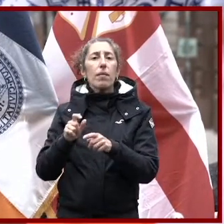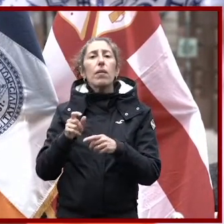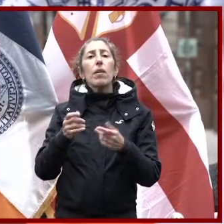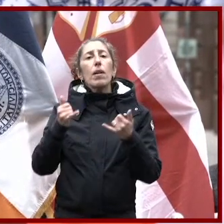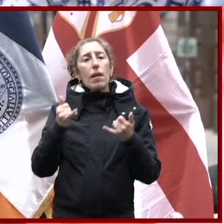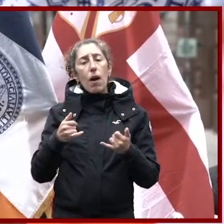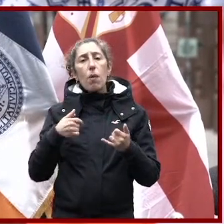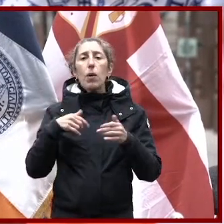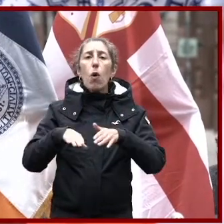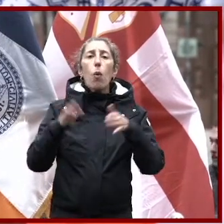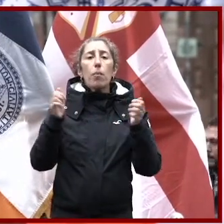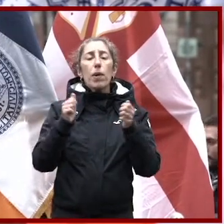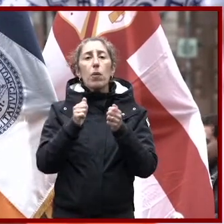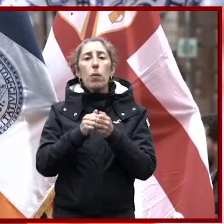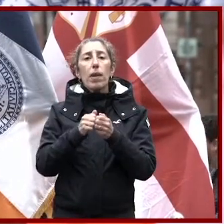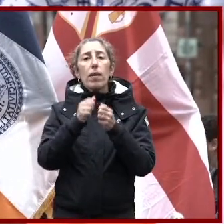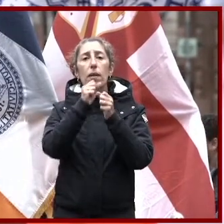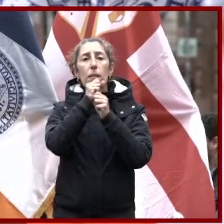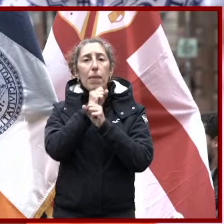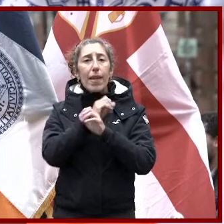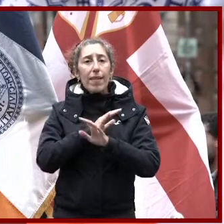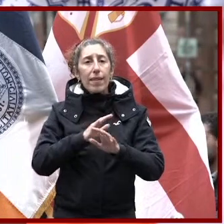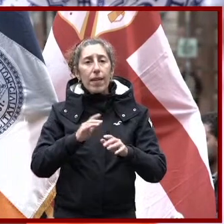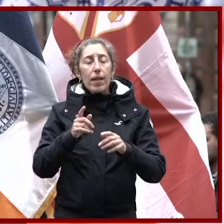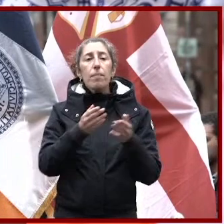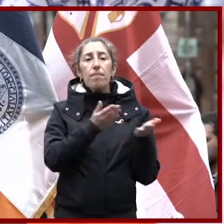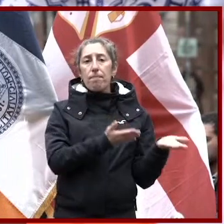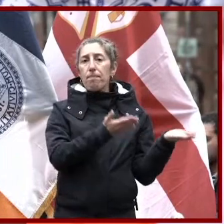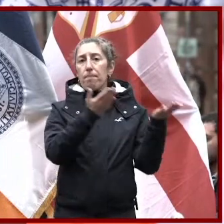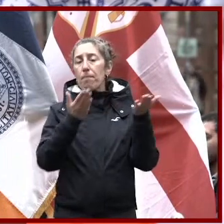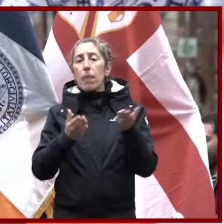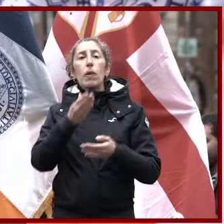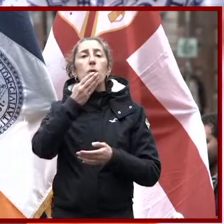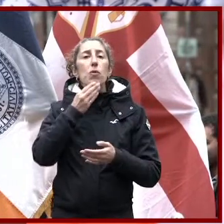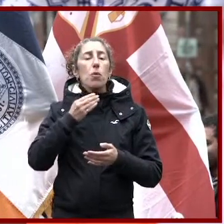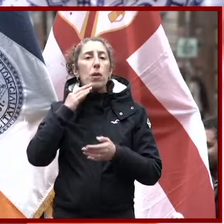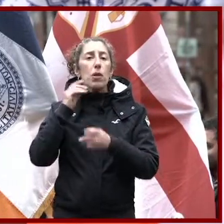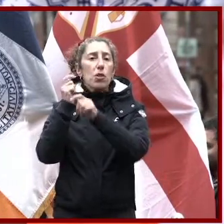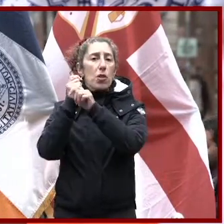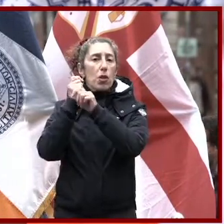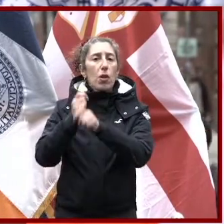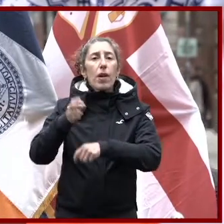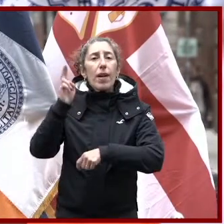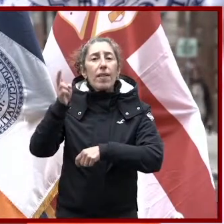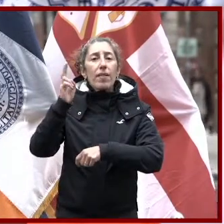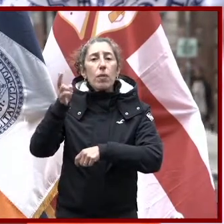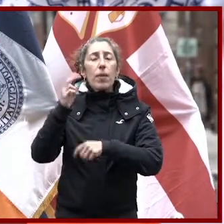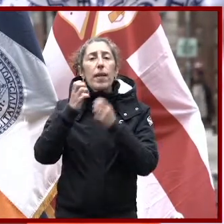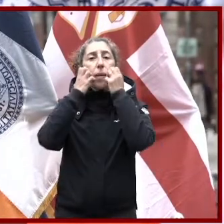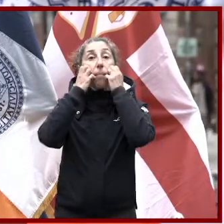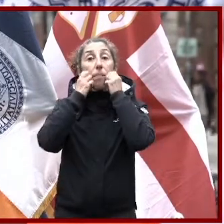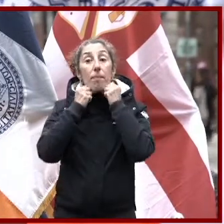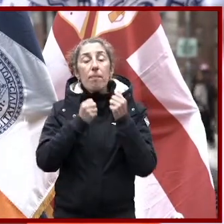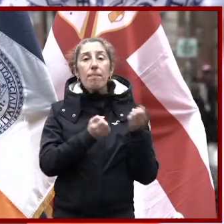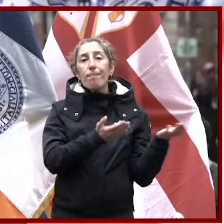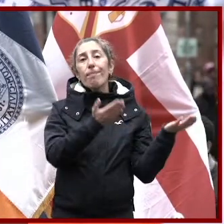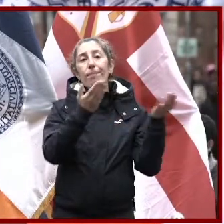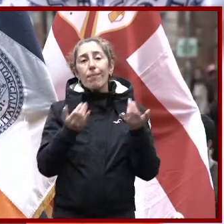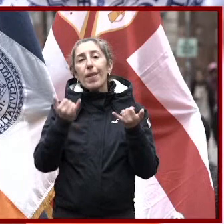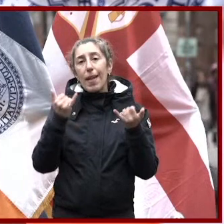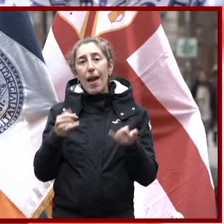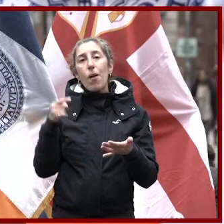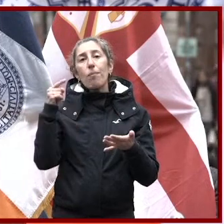Jewish tradition, because I'm so able to clearly imagine the internal ritual and religious lives of so many who worked